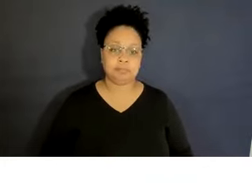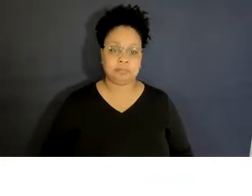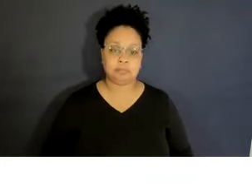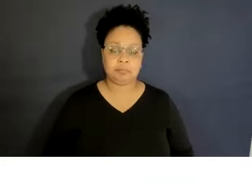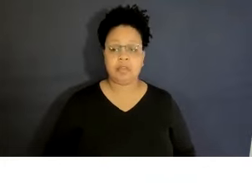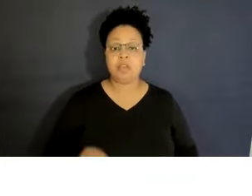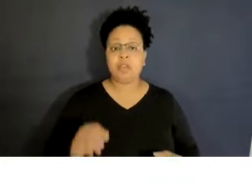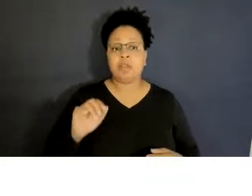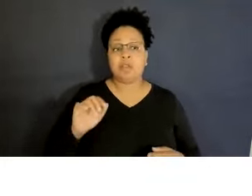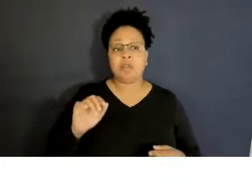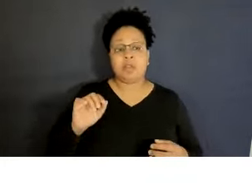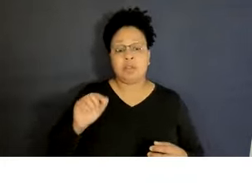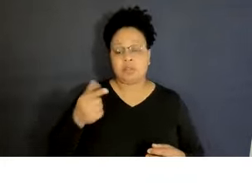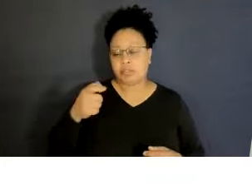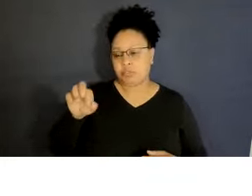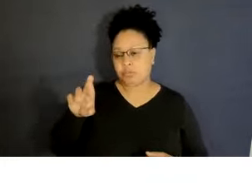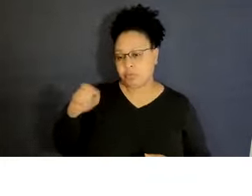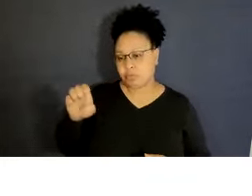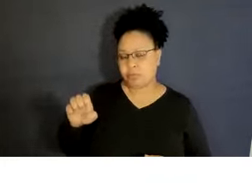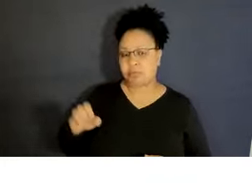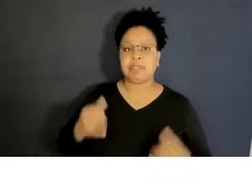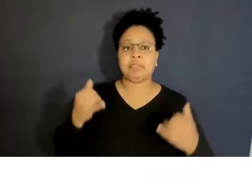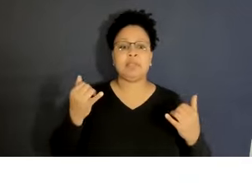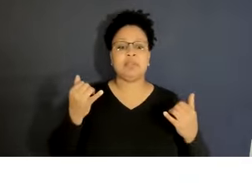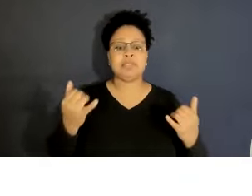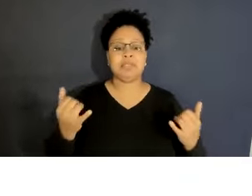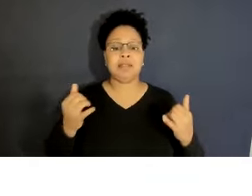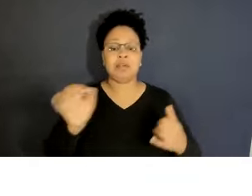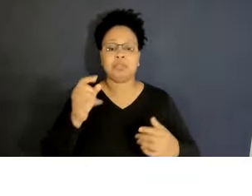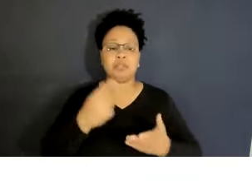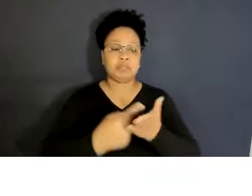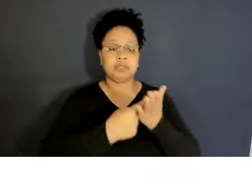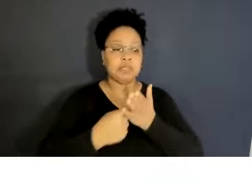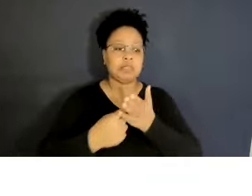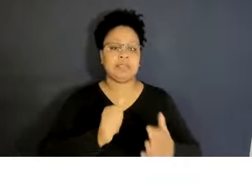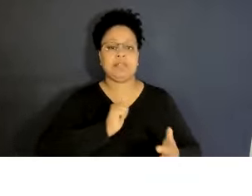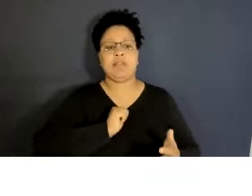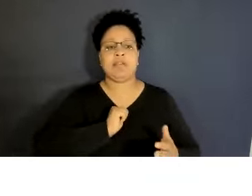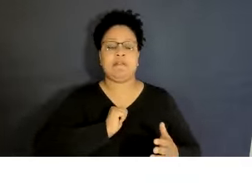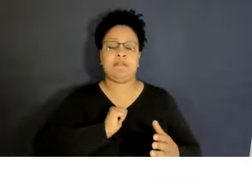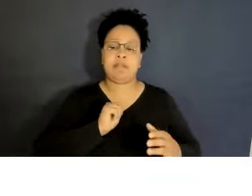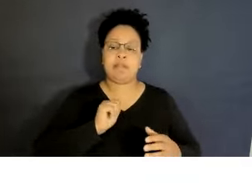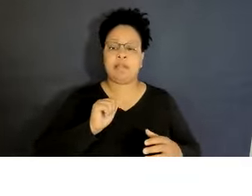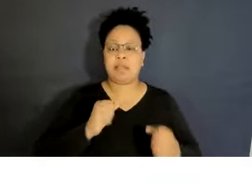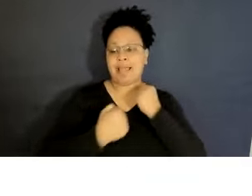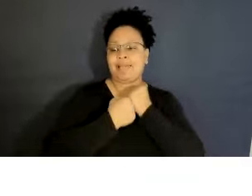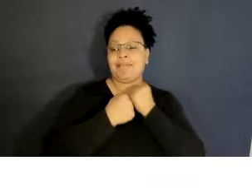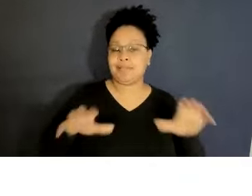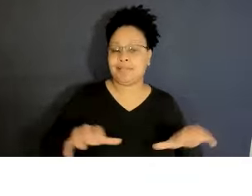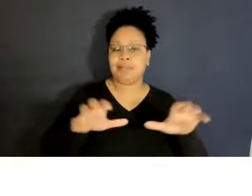Today, we're also going to talk about the self-advocacy movement in Arizona. Calvin, do you want to share this, talk about this